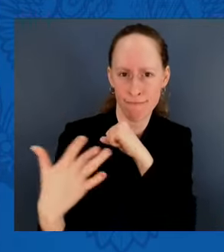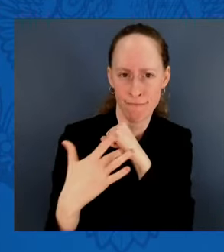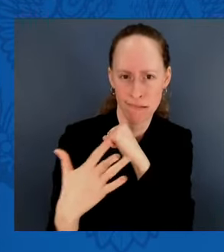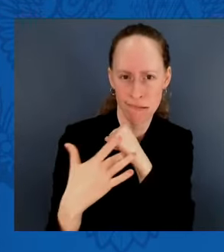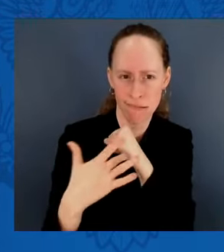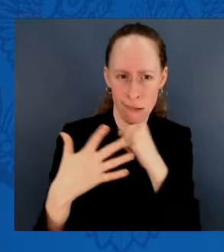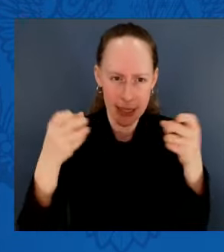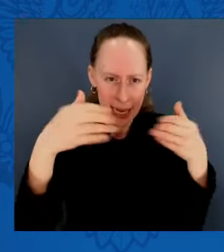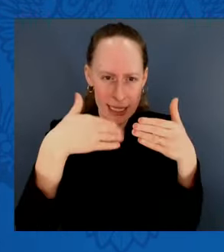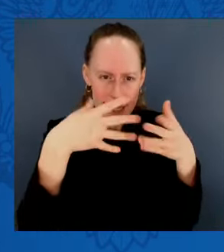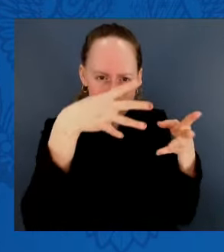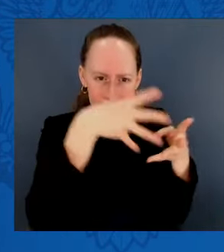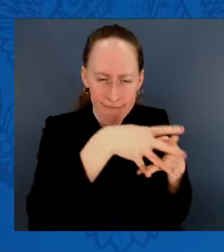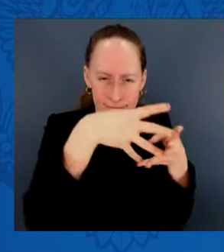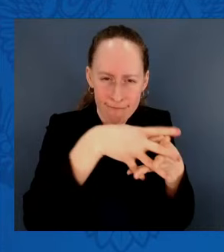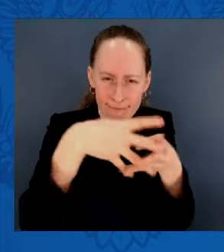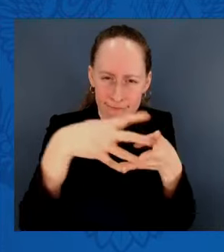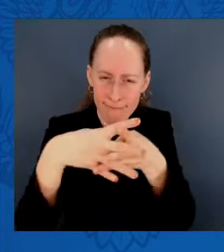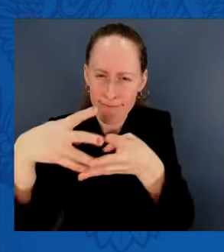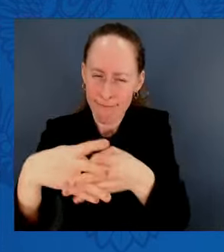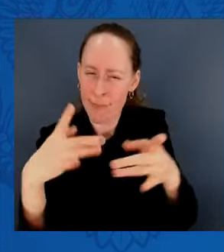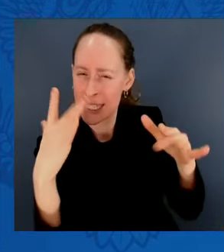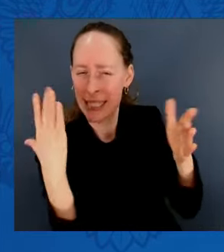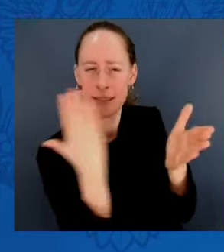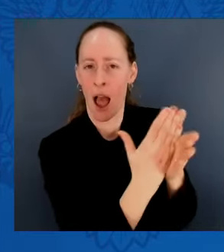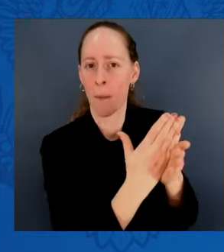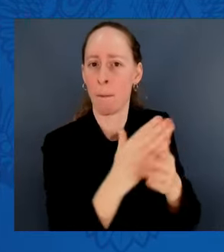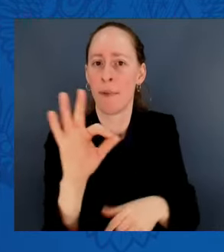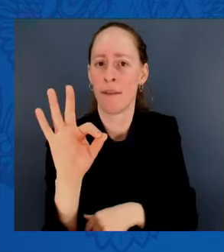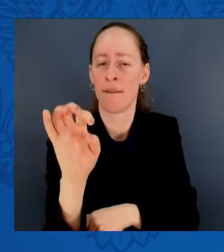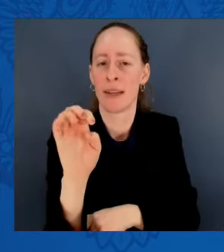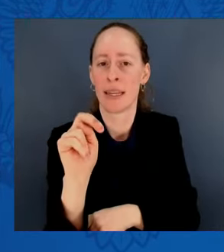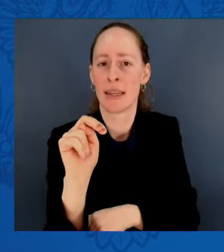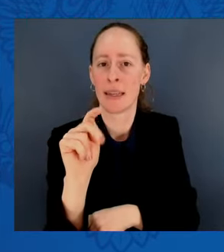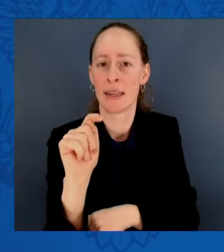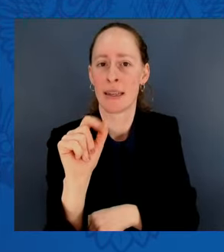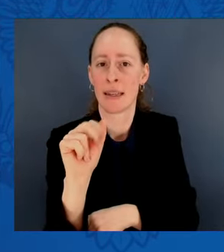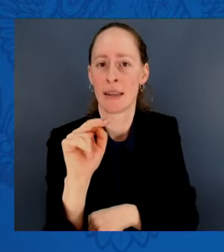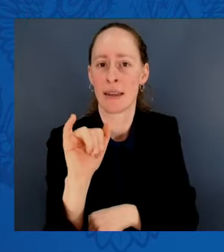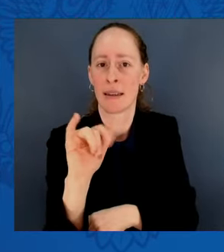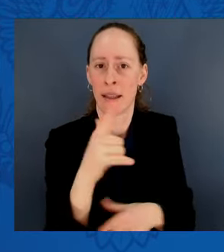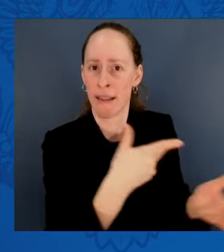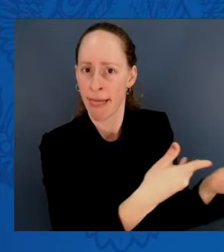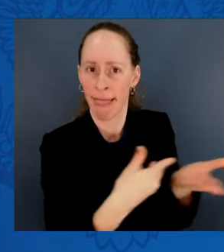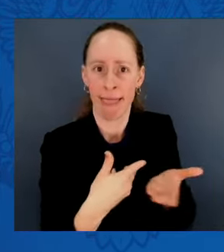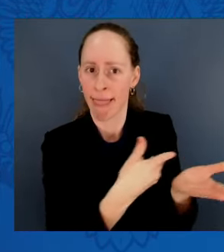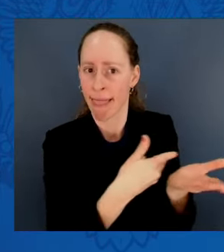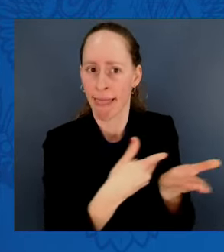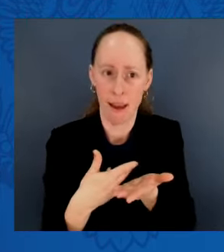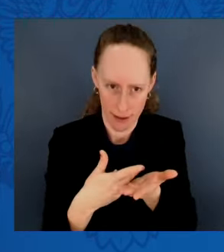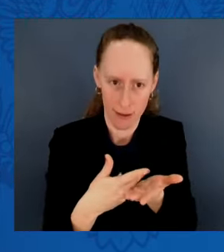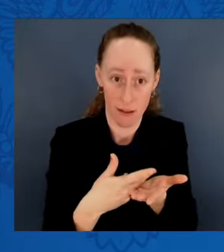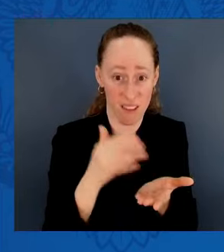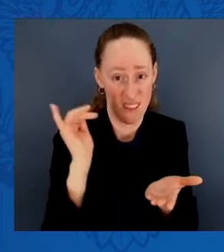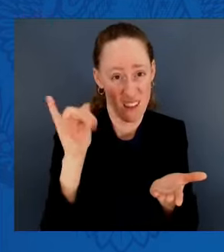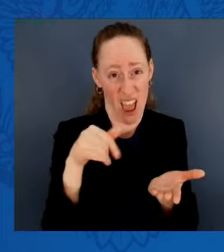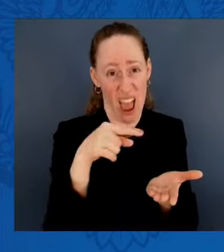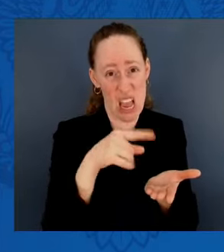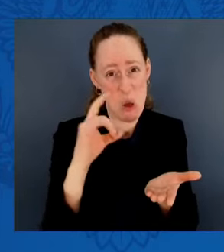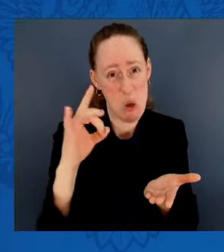This bill would save lives and bring order to the border. It would also give me and any new